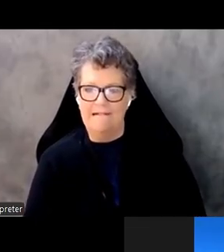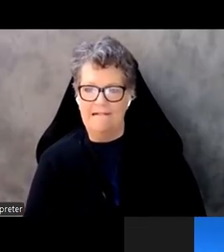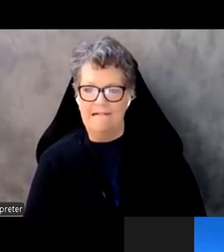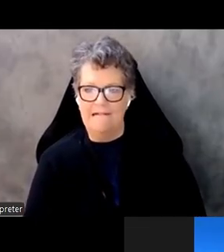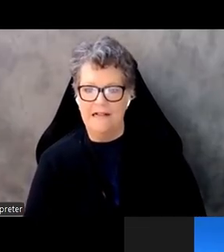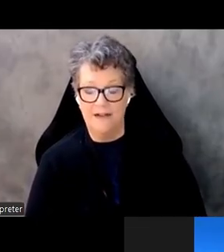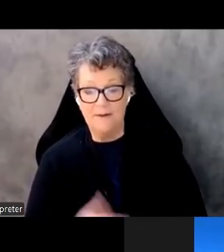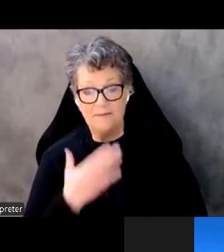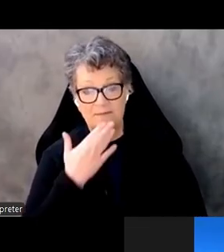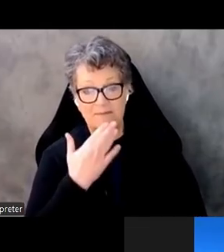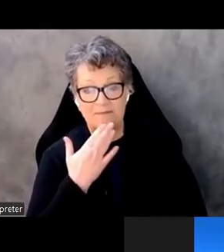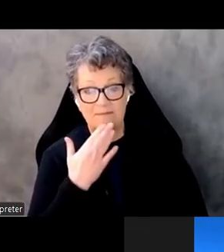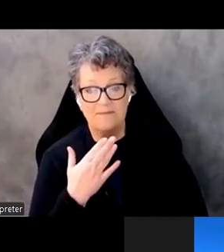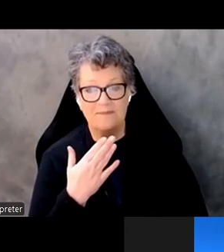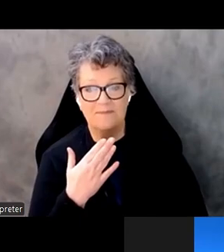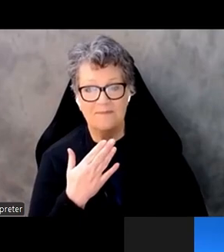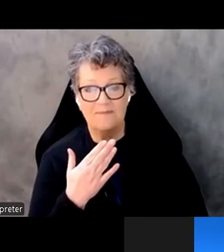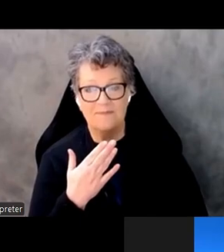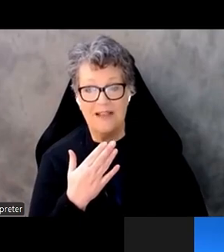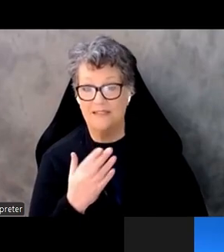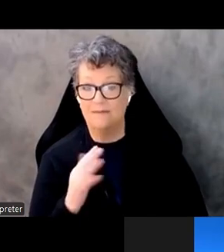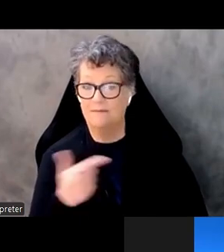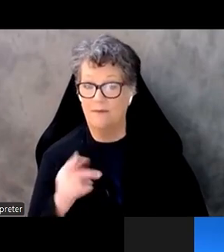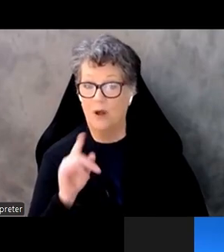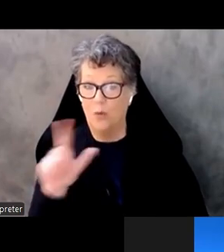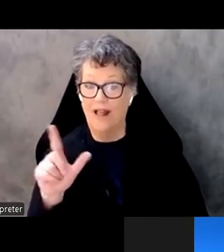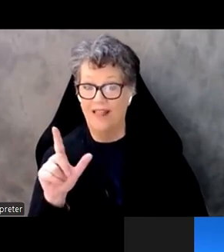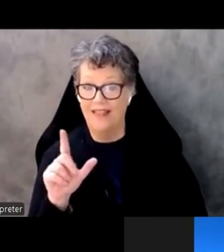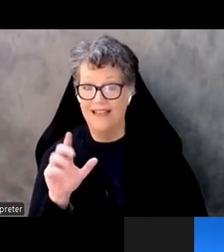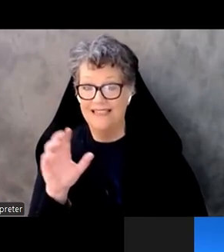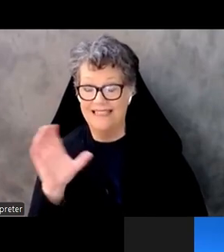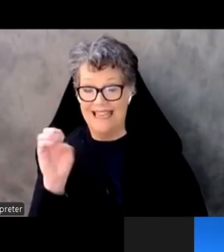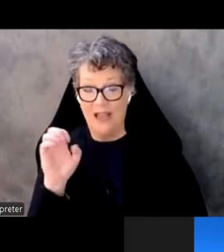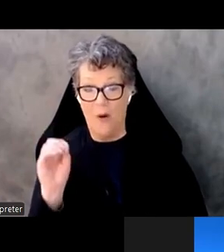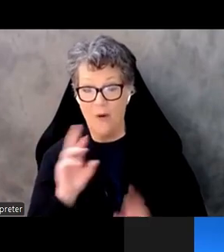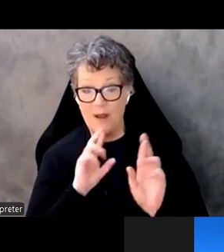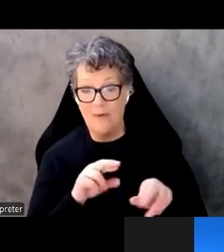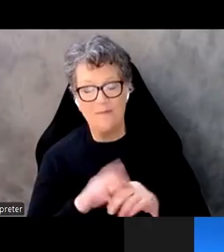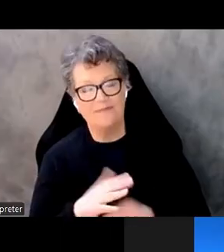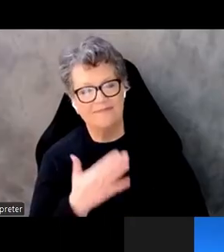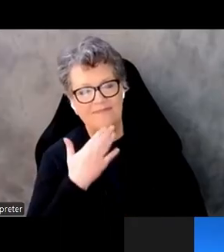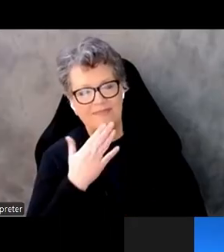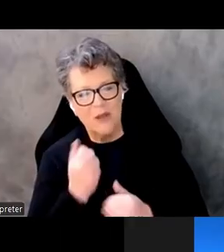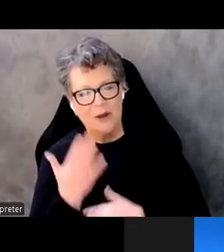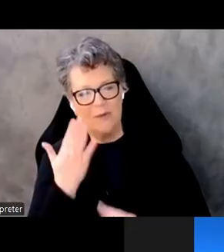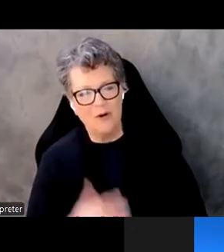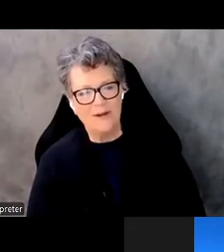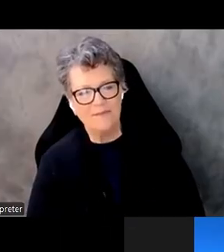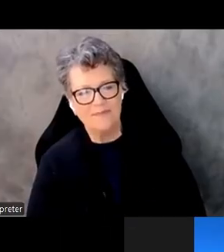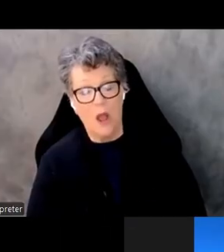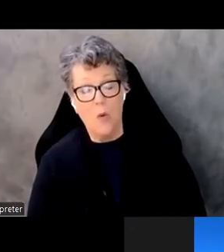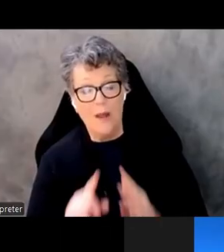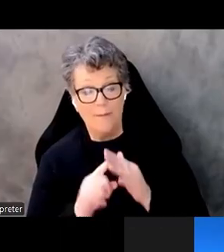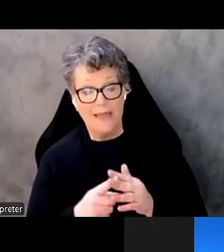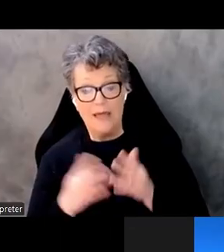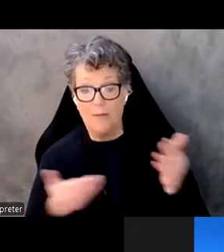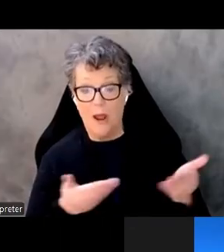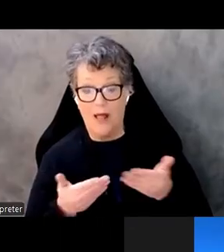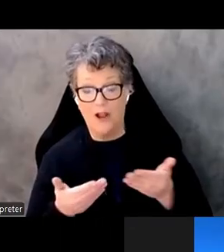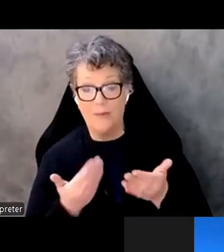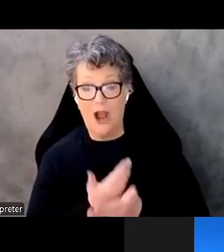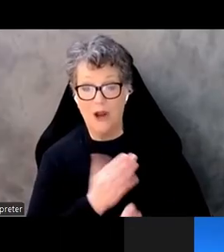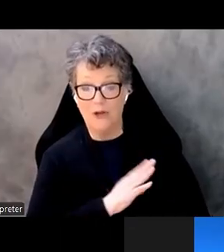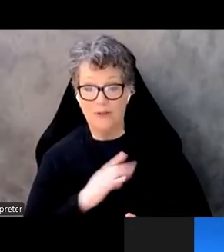Thanks, Freight. Will, you're up. Chief Executive Officer's report. Thanks and good morning. I want to begin by welcoming our newest